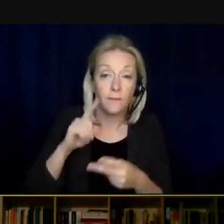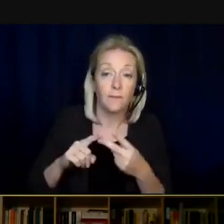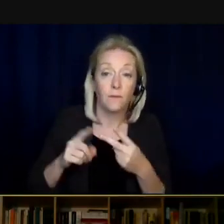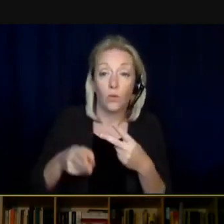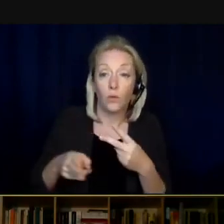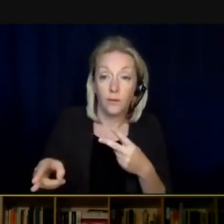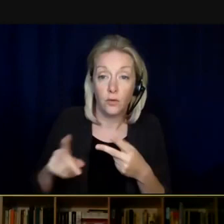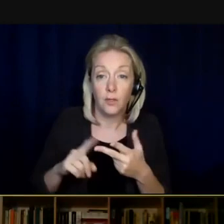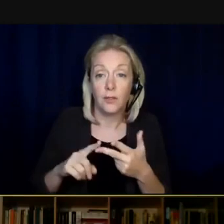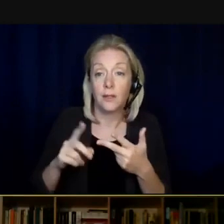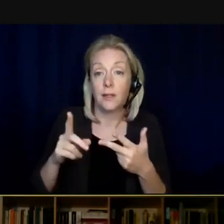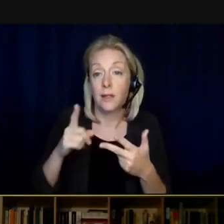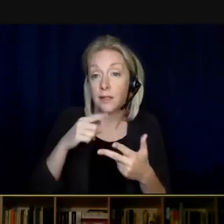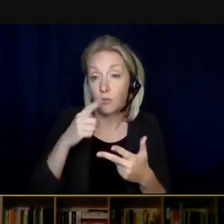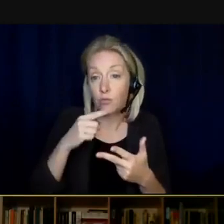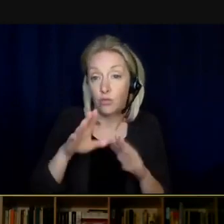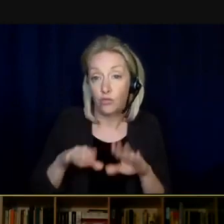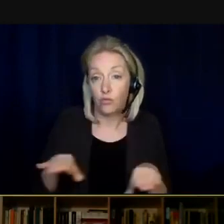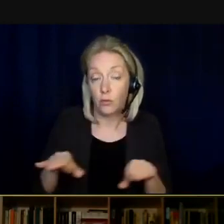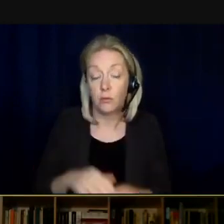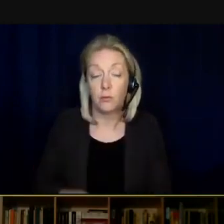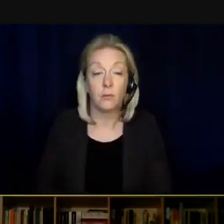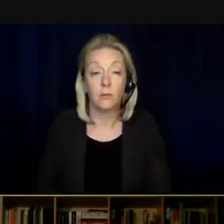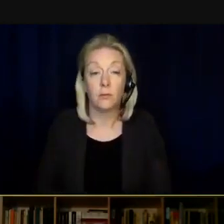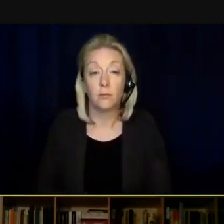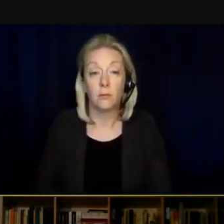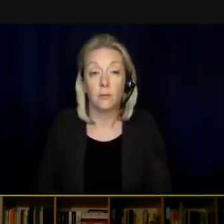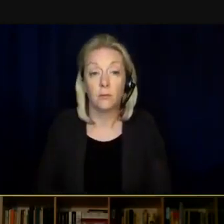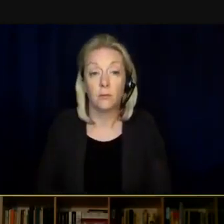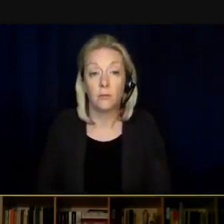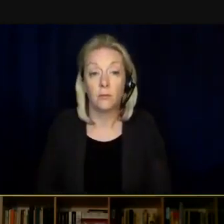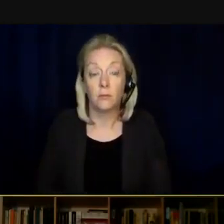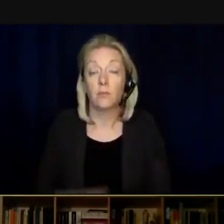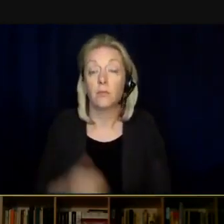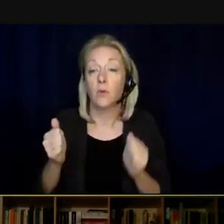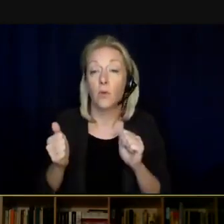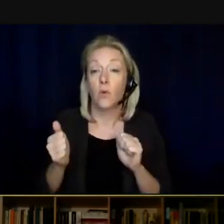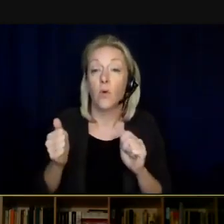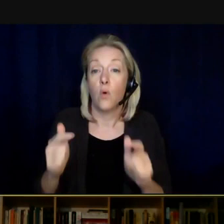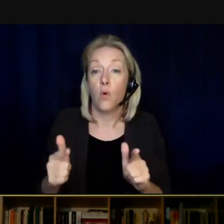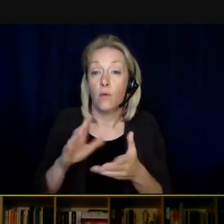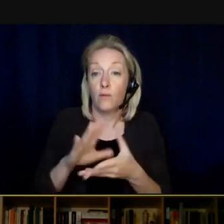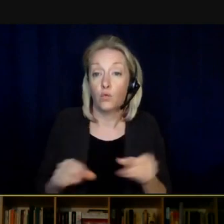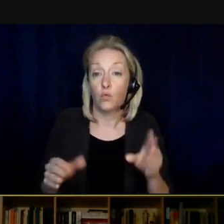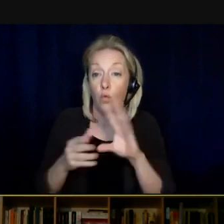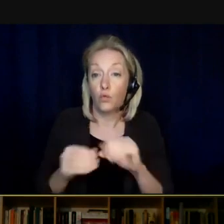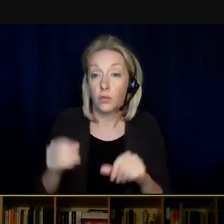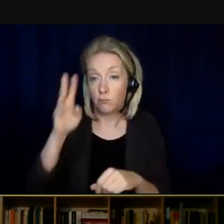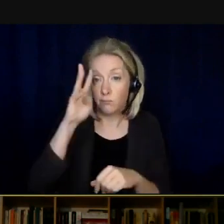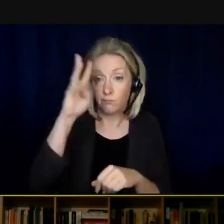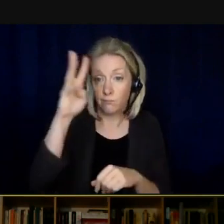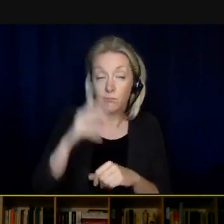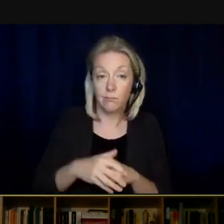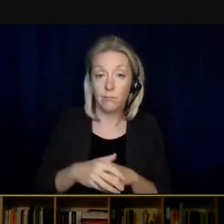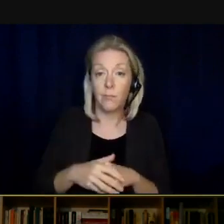children in it. All of the stories are original. Many of them include